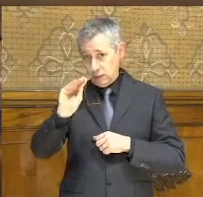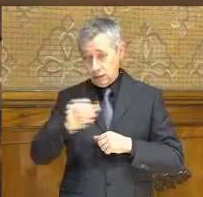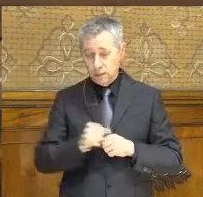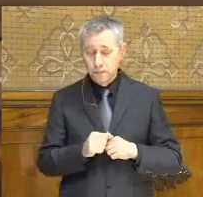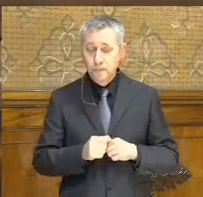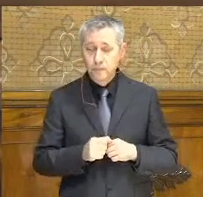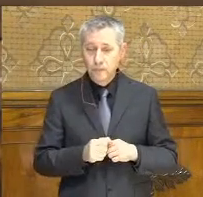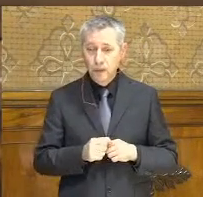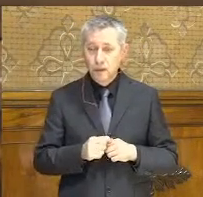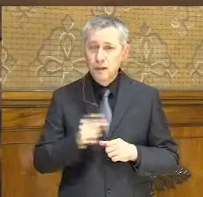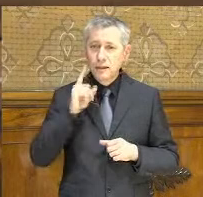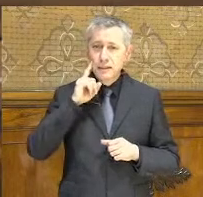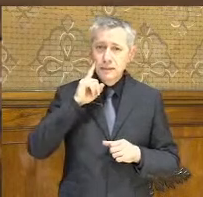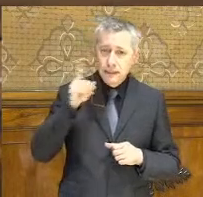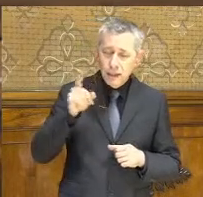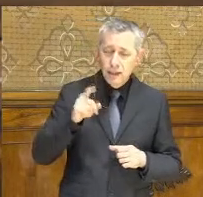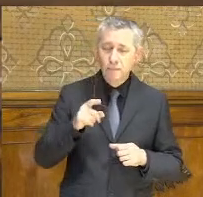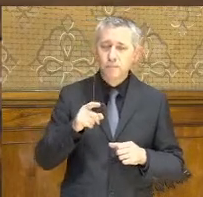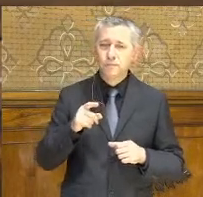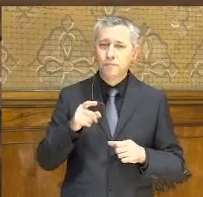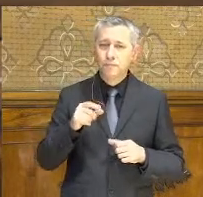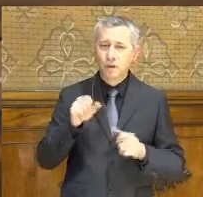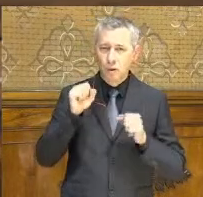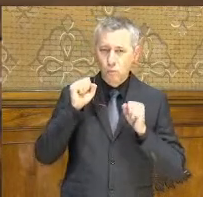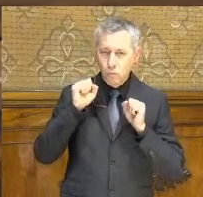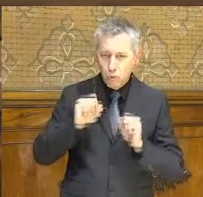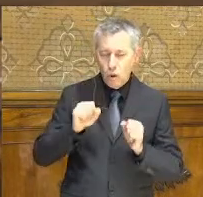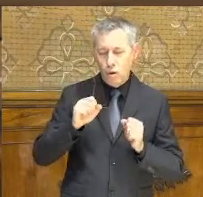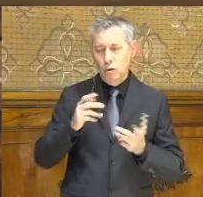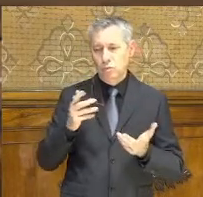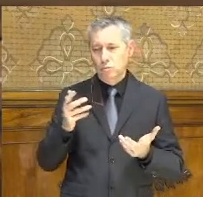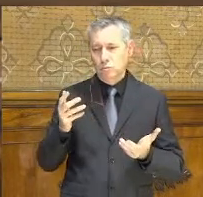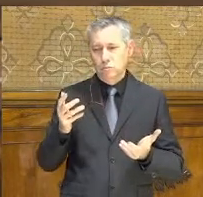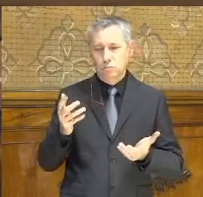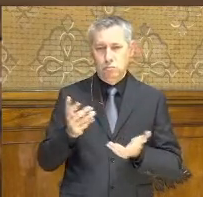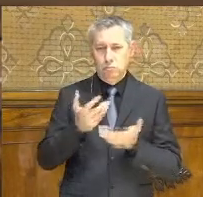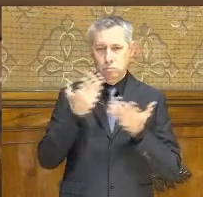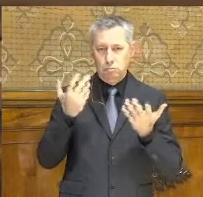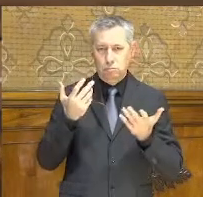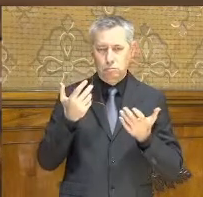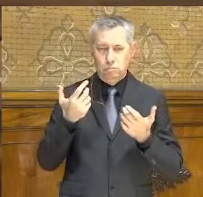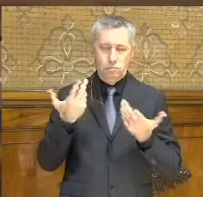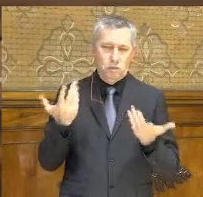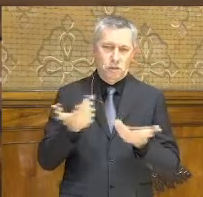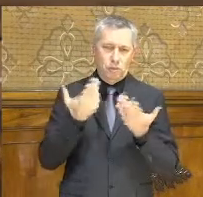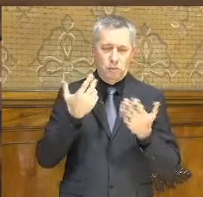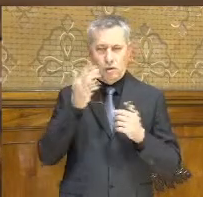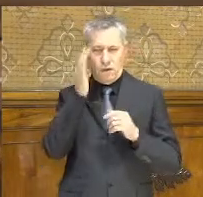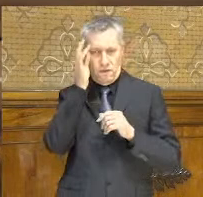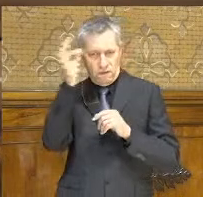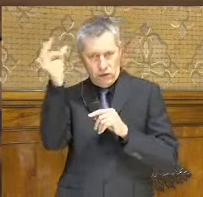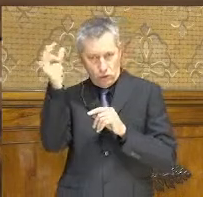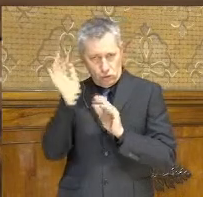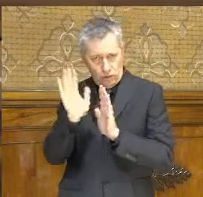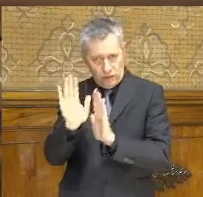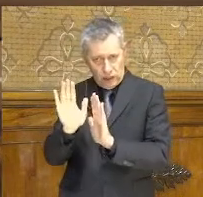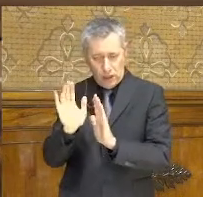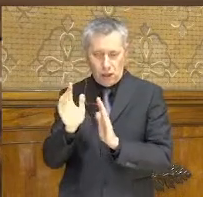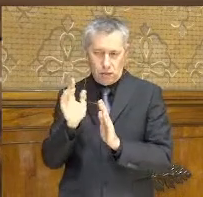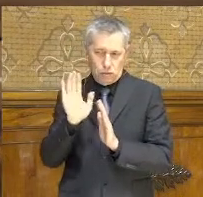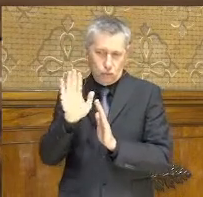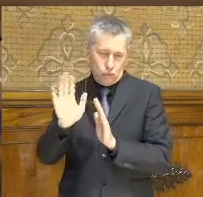how can we translate into the language of philosophy, of